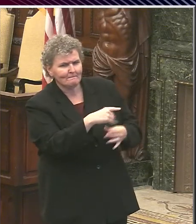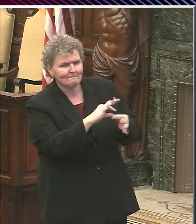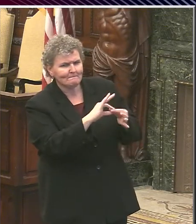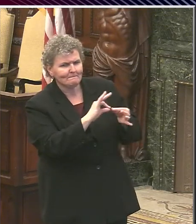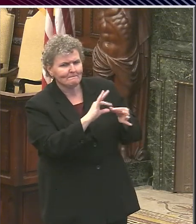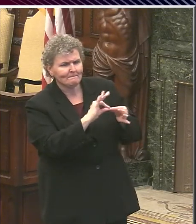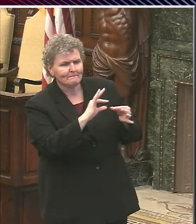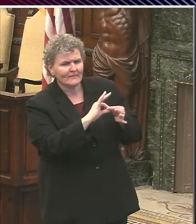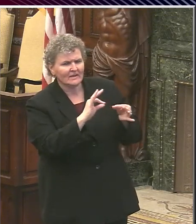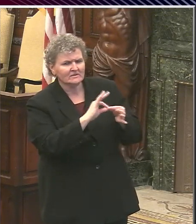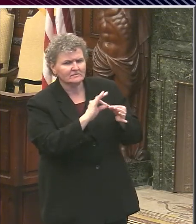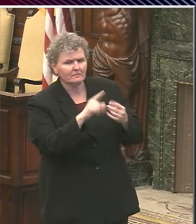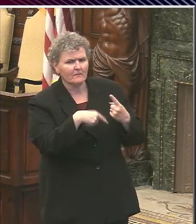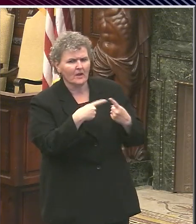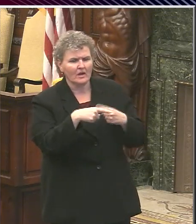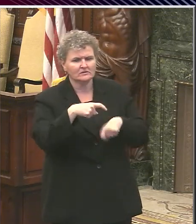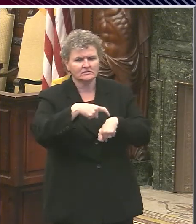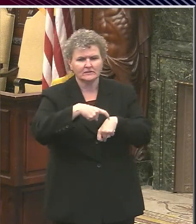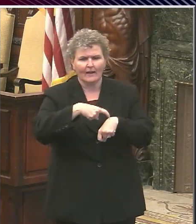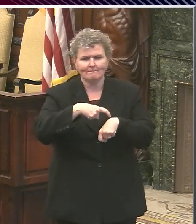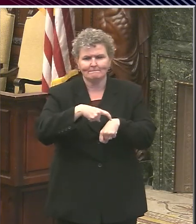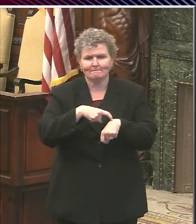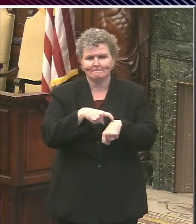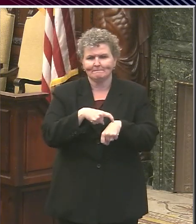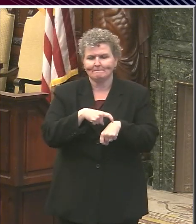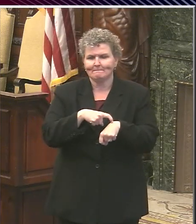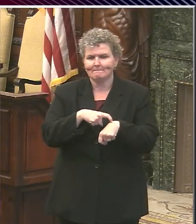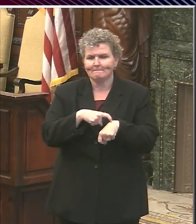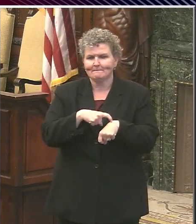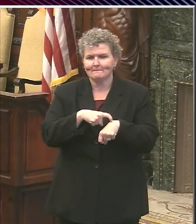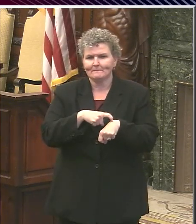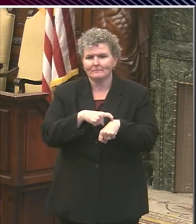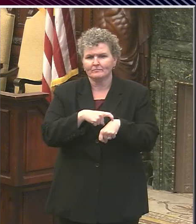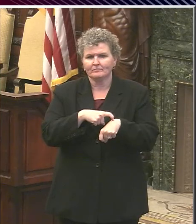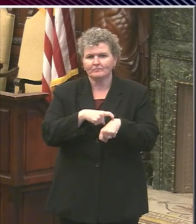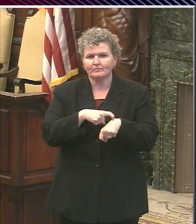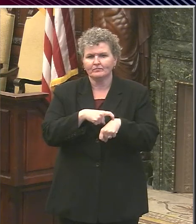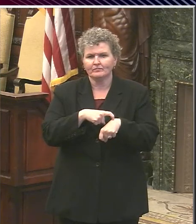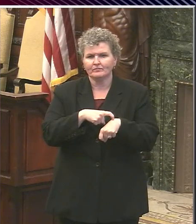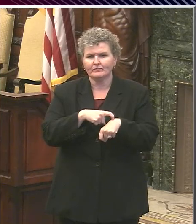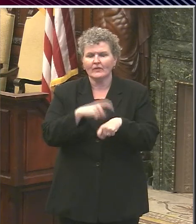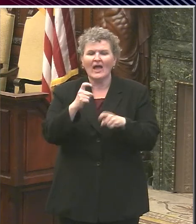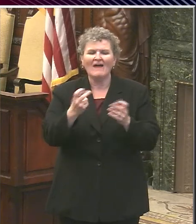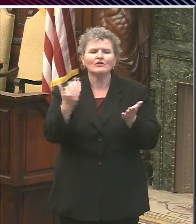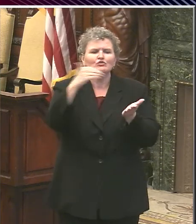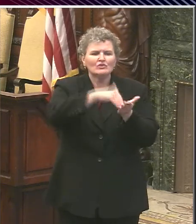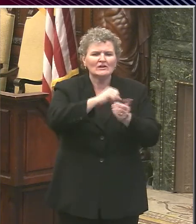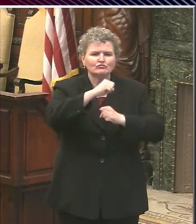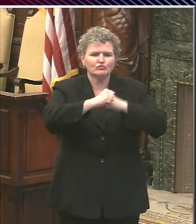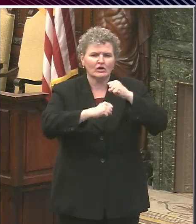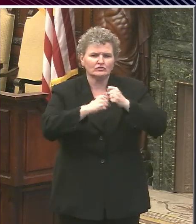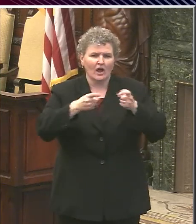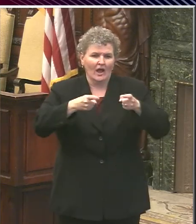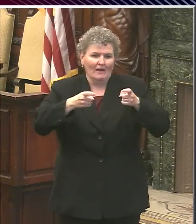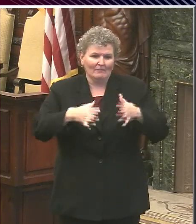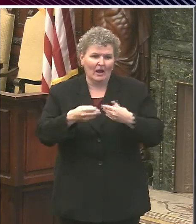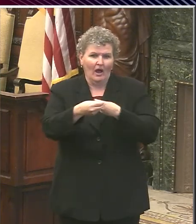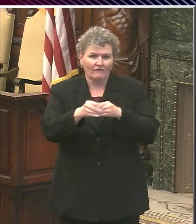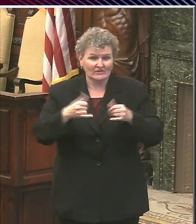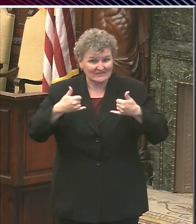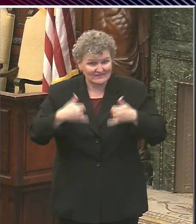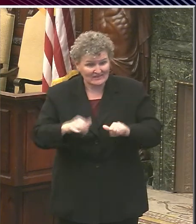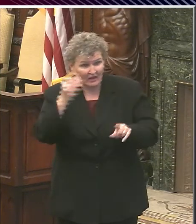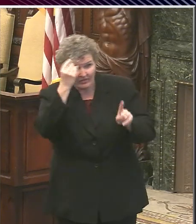Brian's departure being announced, a mention of looking at restructuring the managing director's office. Is that still underway?